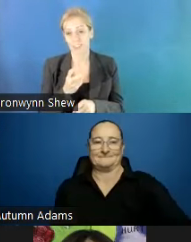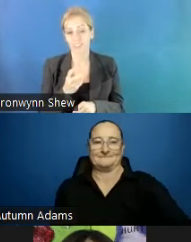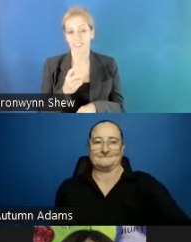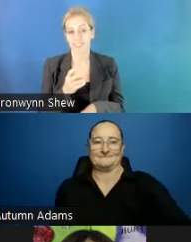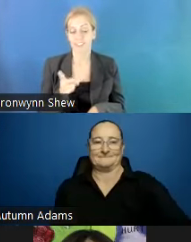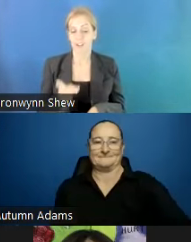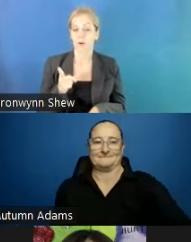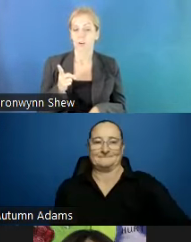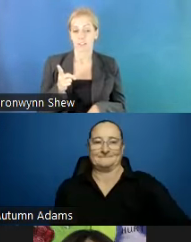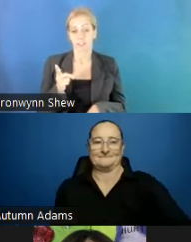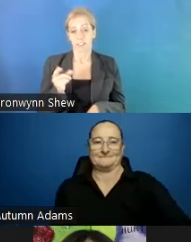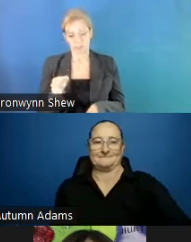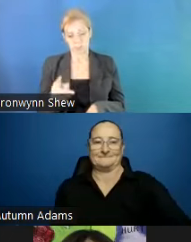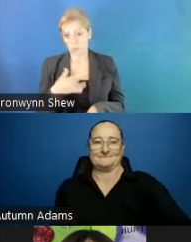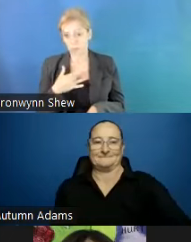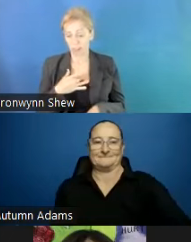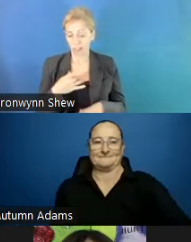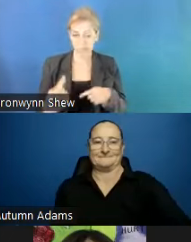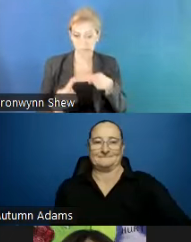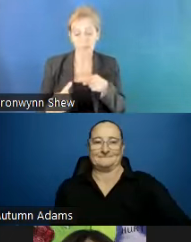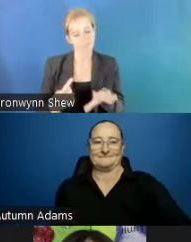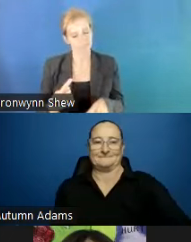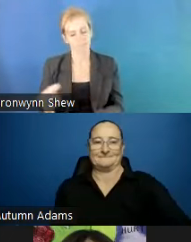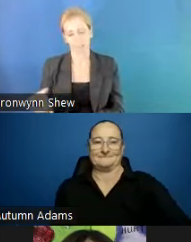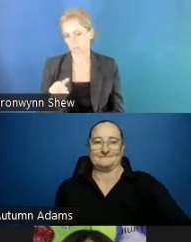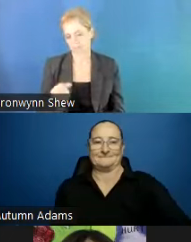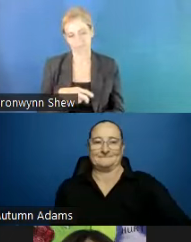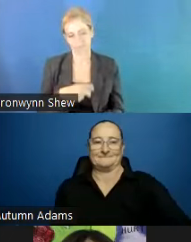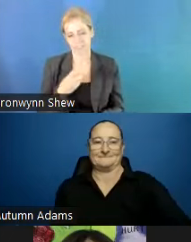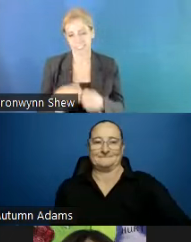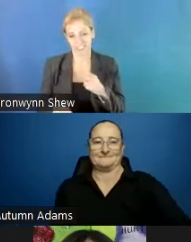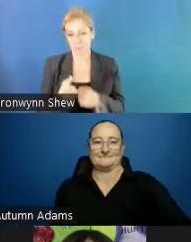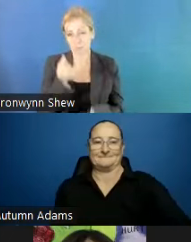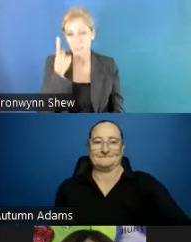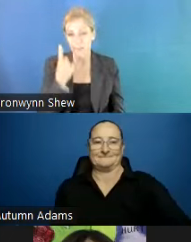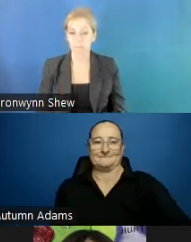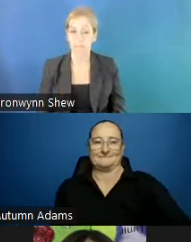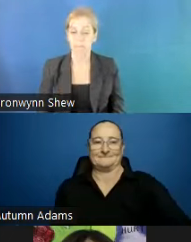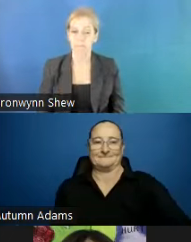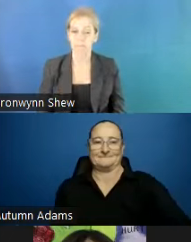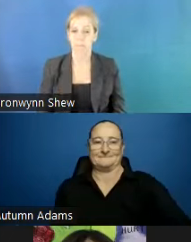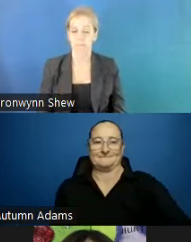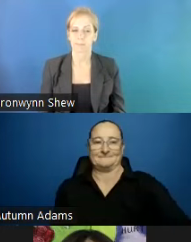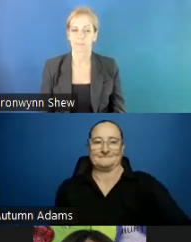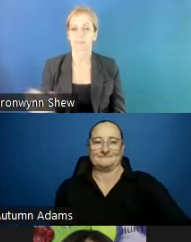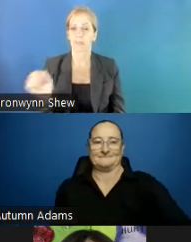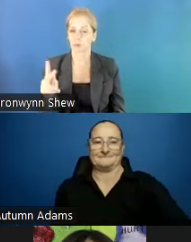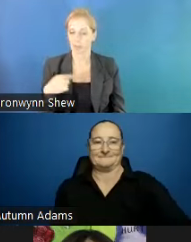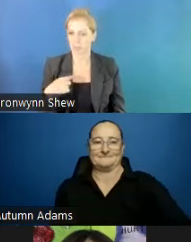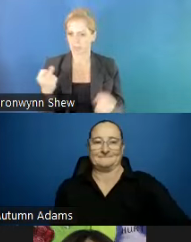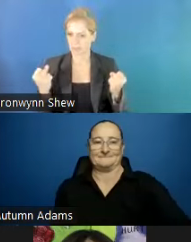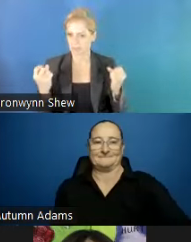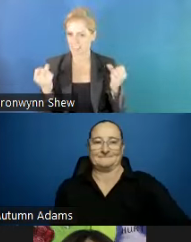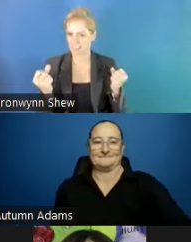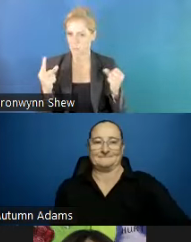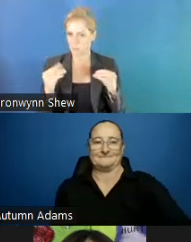Like, yeah, it is hard to understand this. Okay, so let me sign it one more time, how